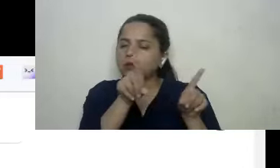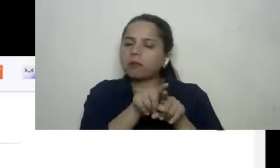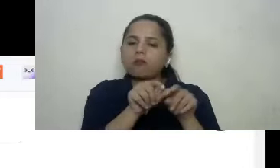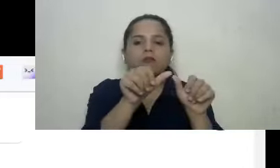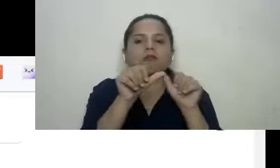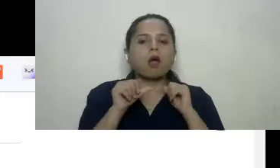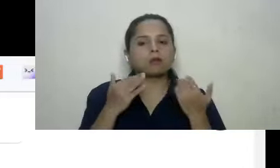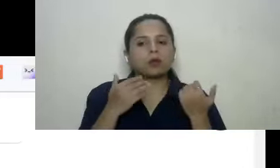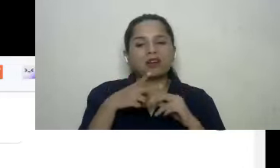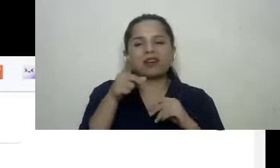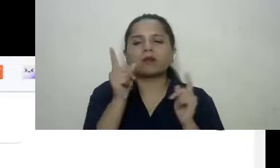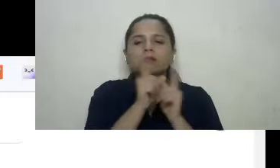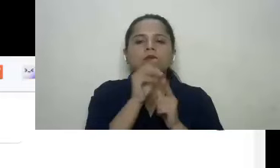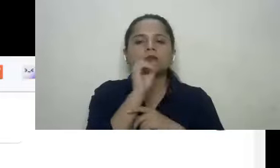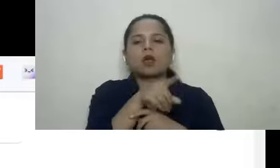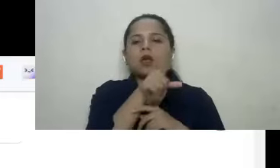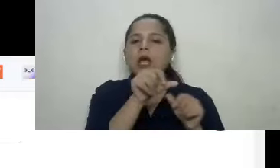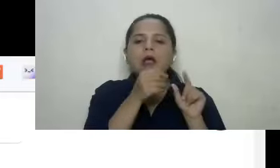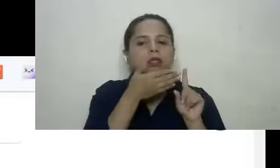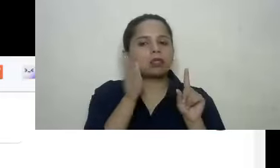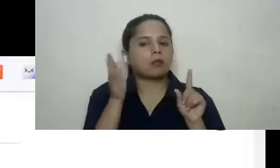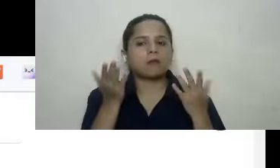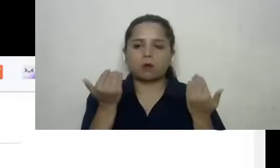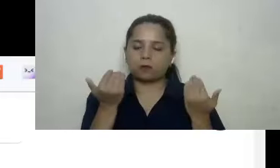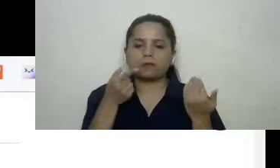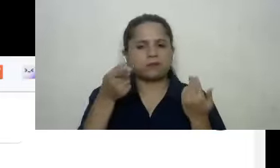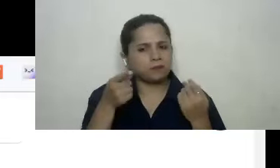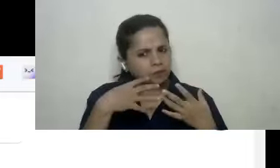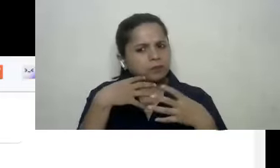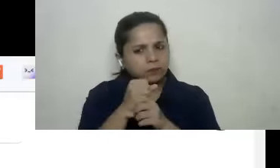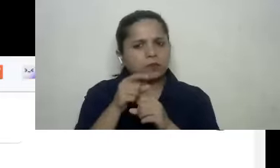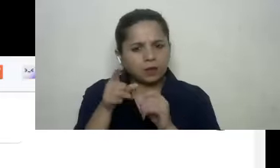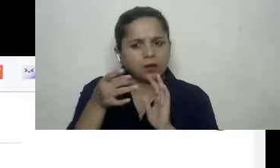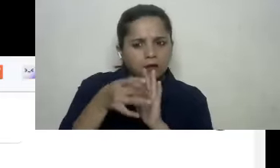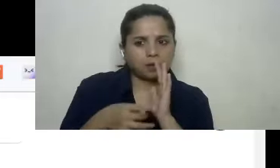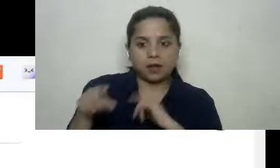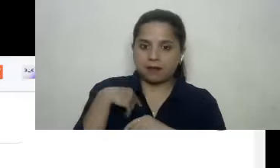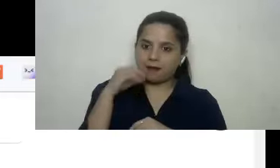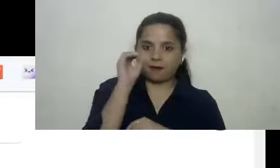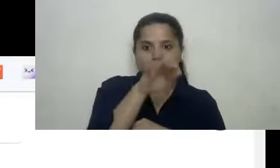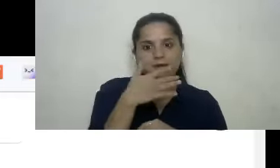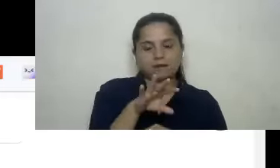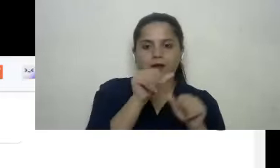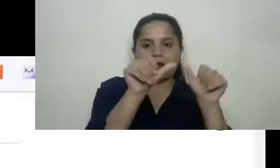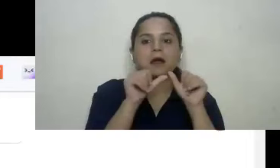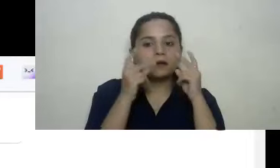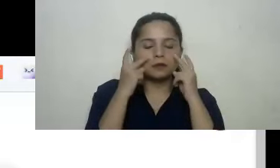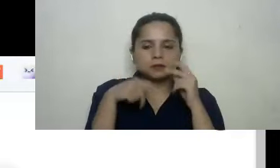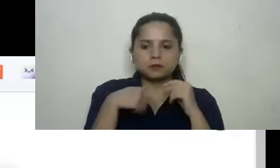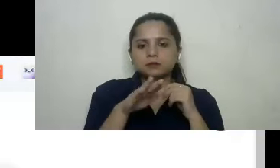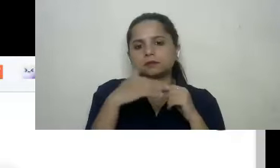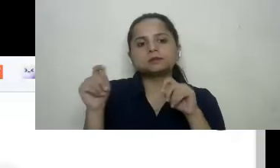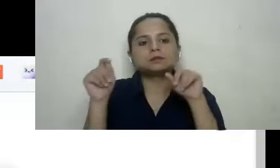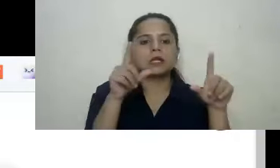So create the prompt and your work is done. So let's see the detailed prompt that we had. Can we move to the next slide,